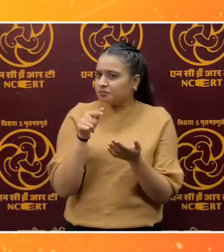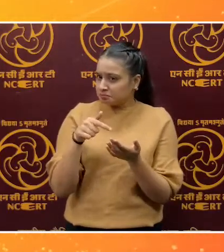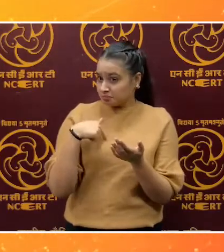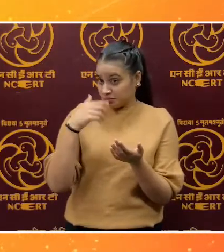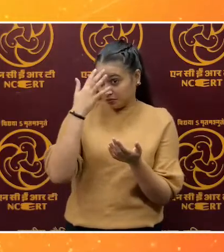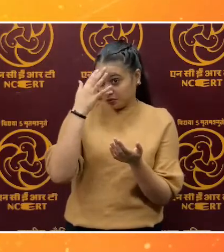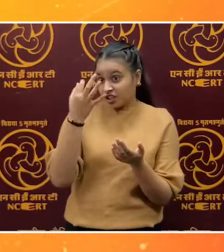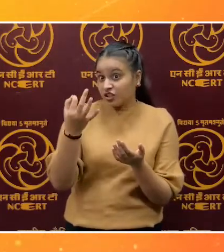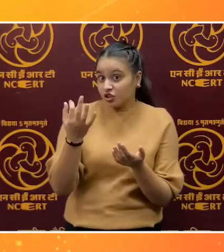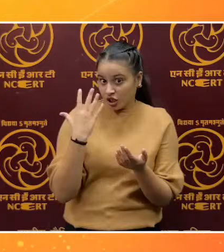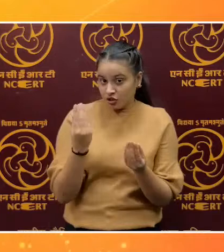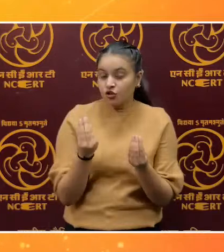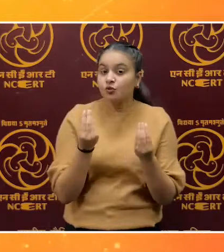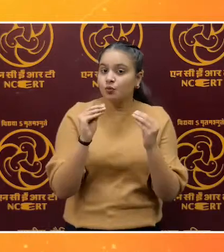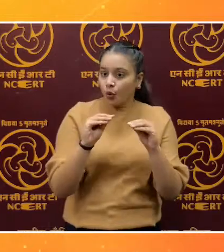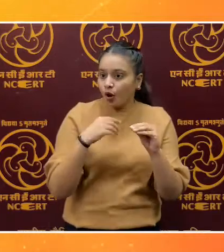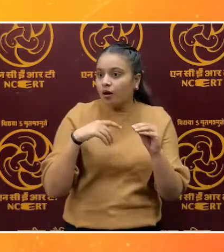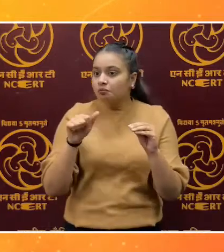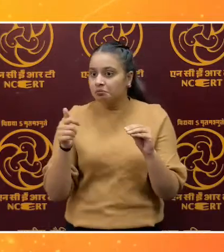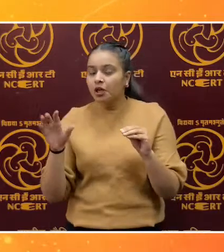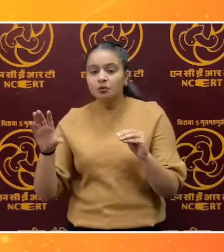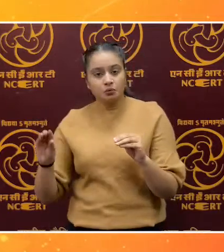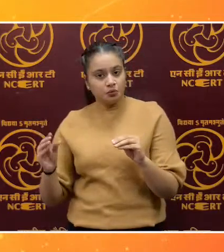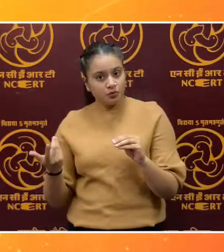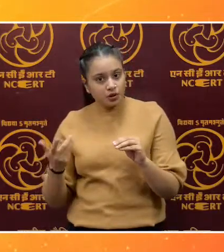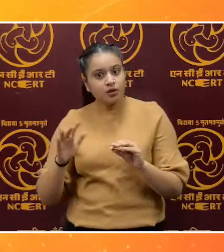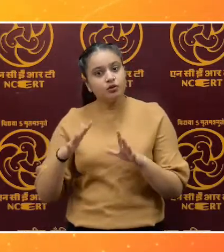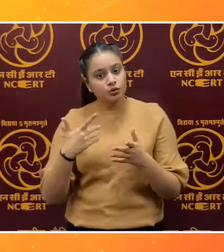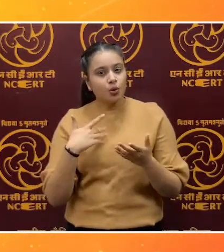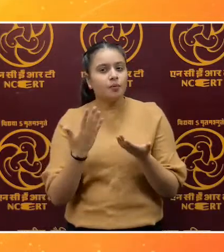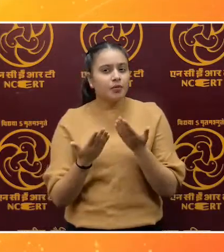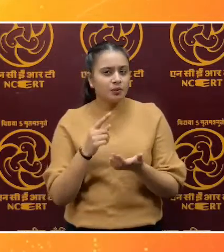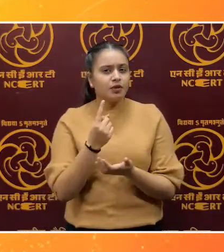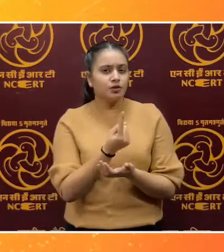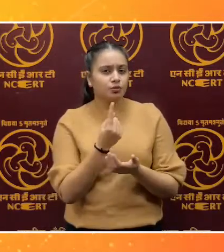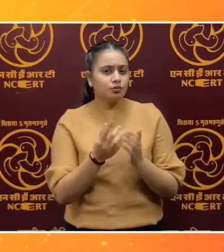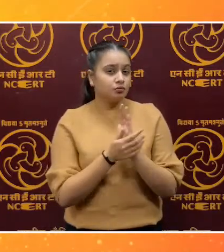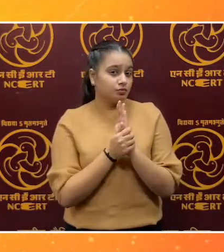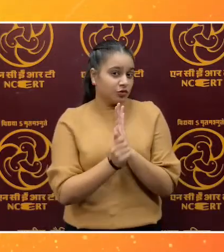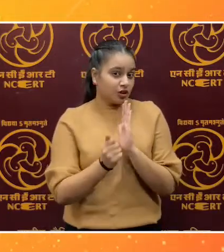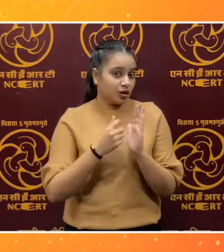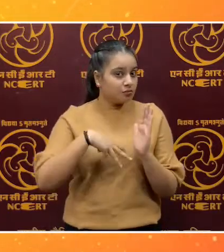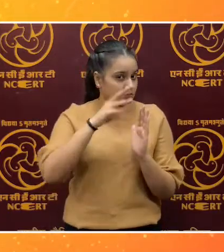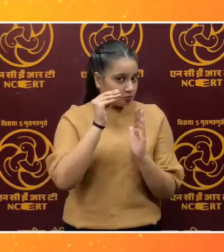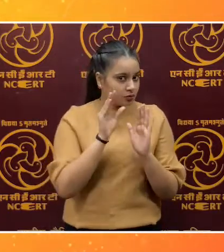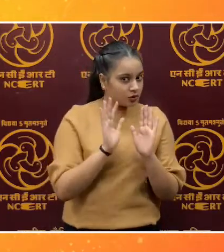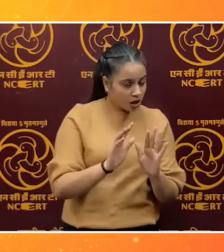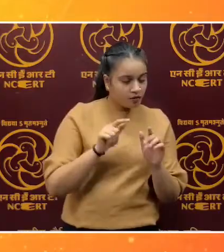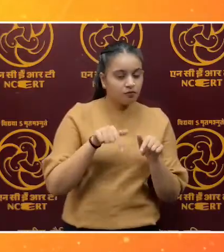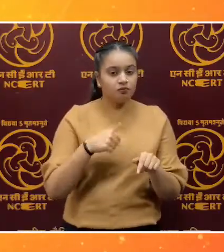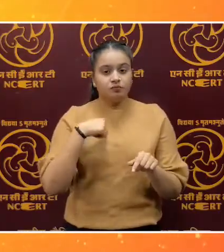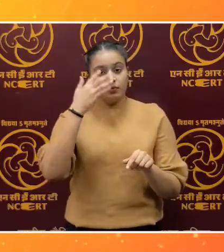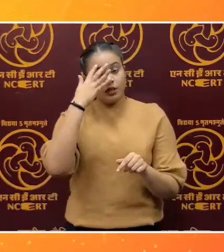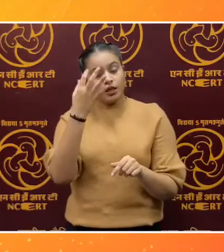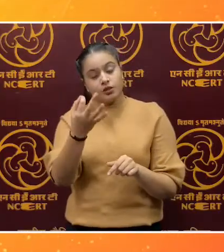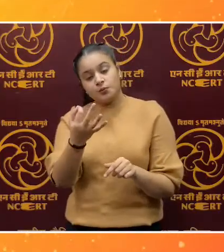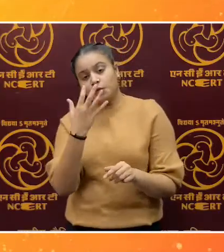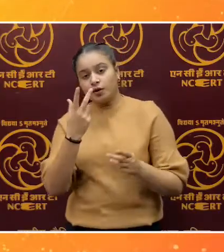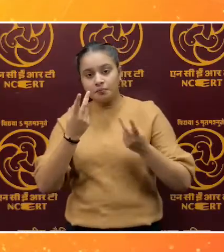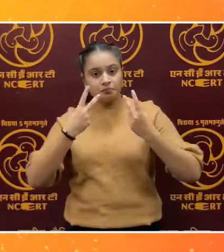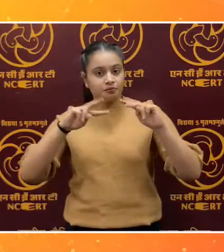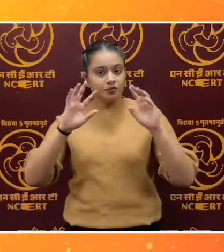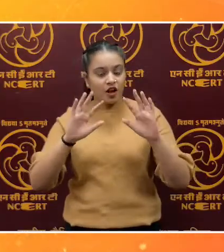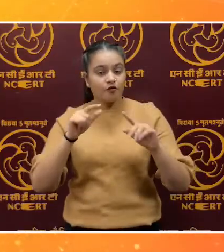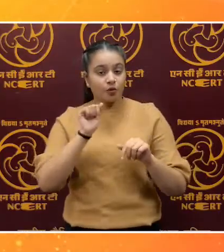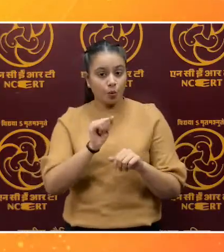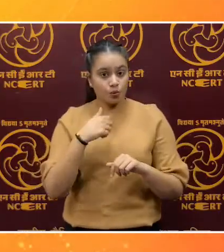intelligent than others and he has some certain unique skill. Yes. So, this parrot is very wise and he has used his